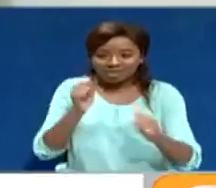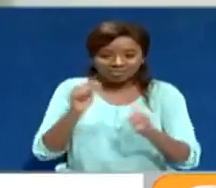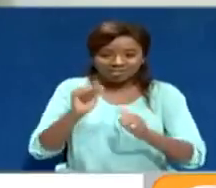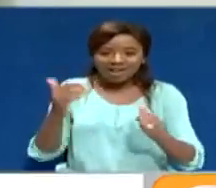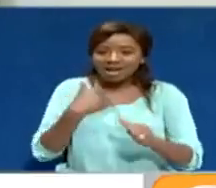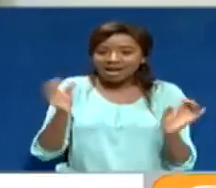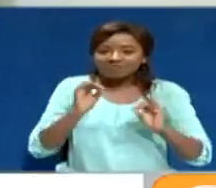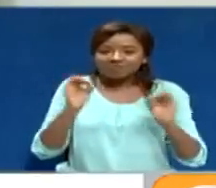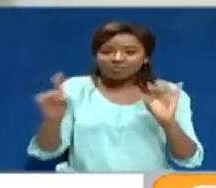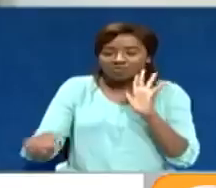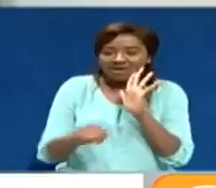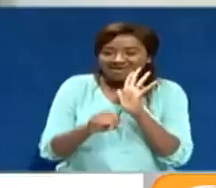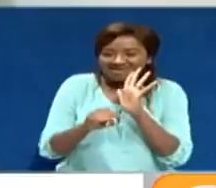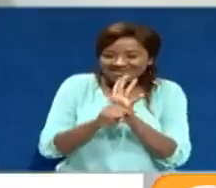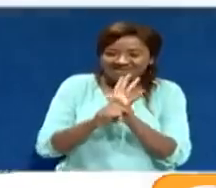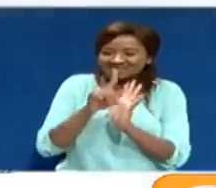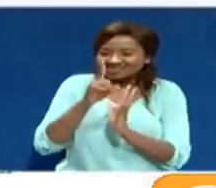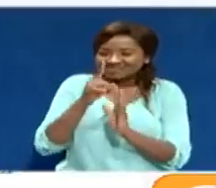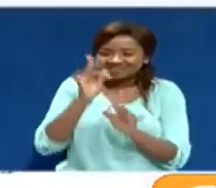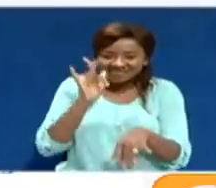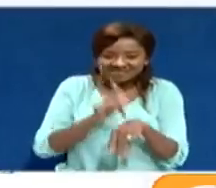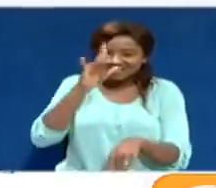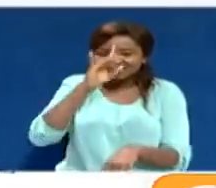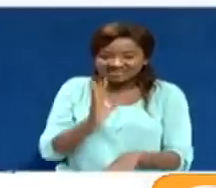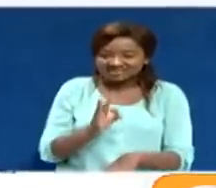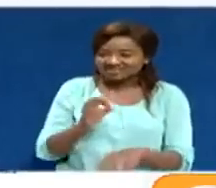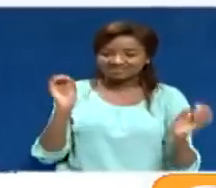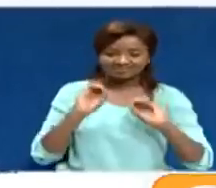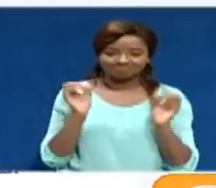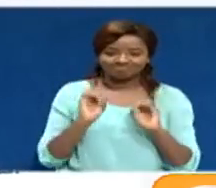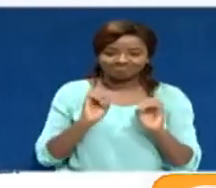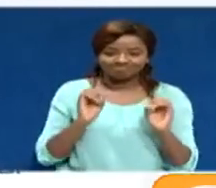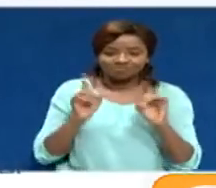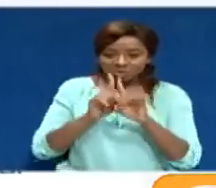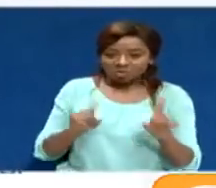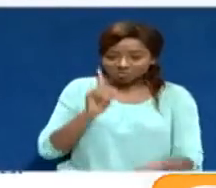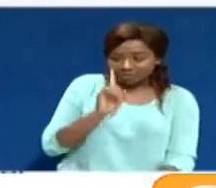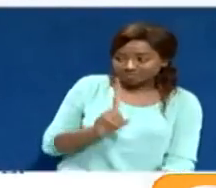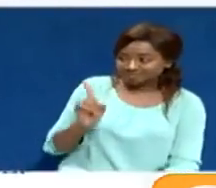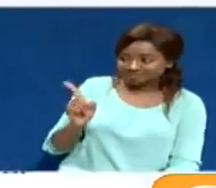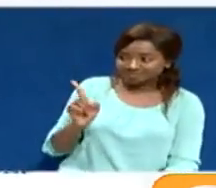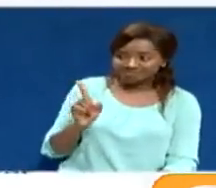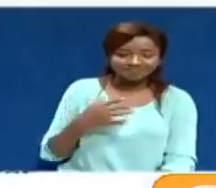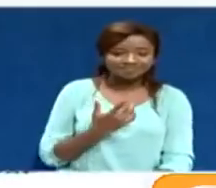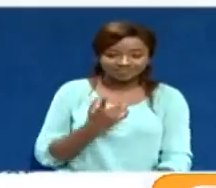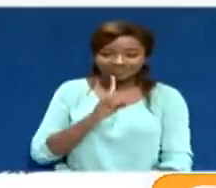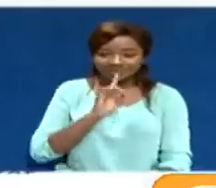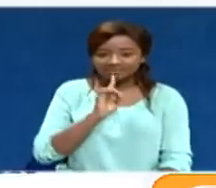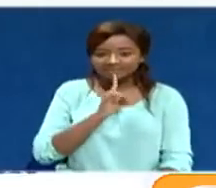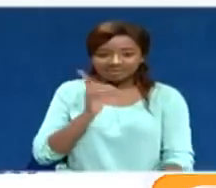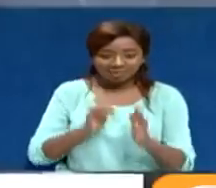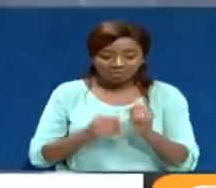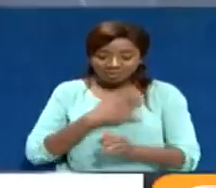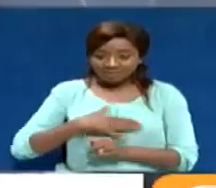side effects that have been seen that are in significant numbers. U.S. federal health agencies on Tuesday called for an immediate pause in the use